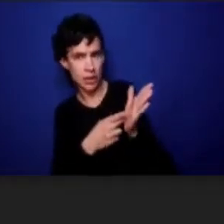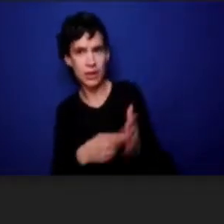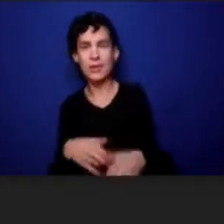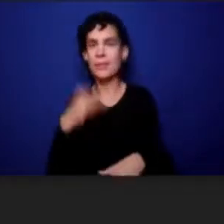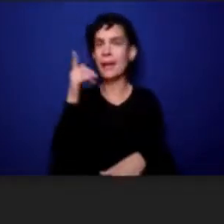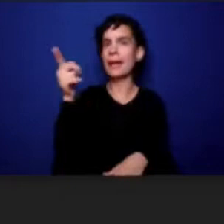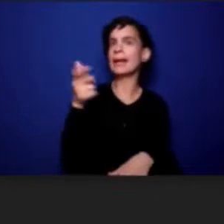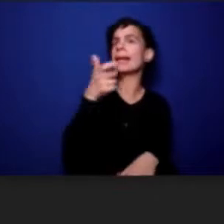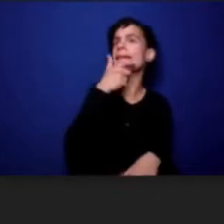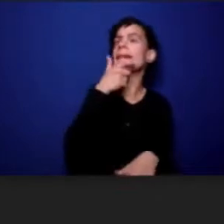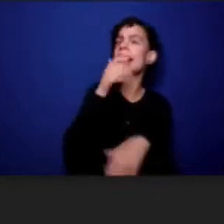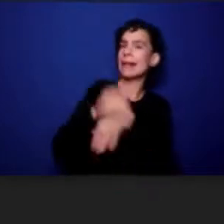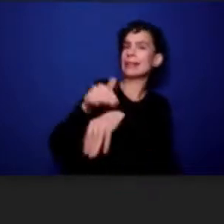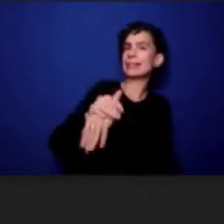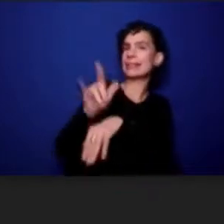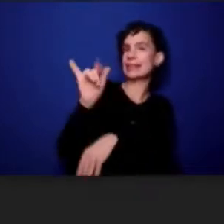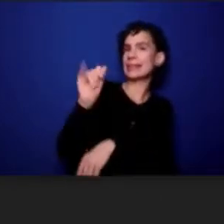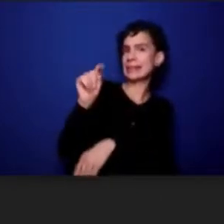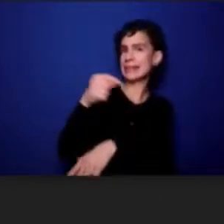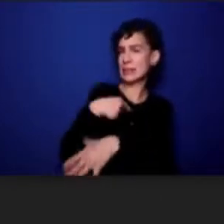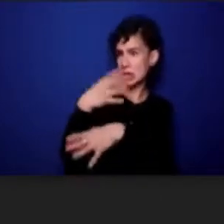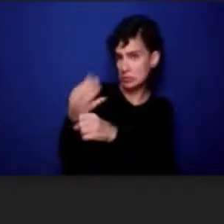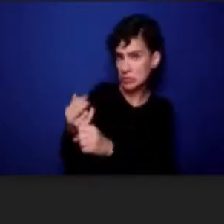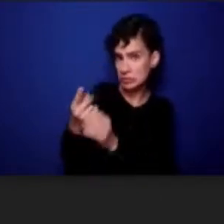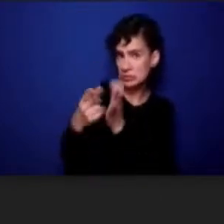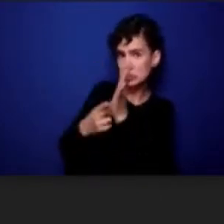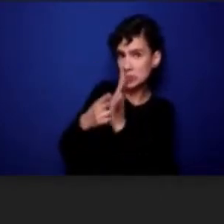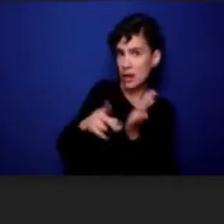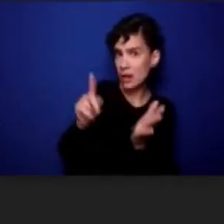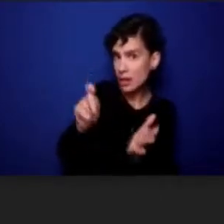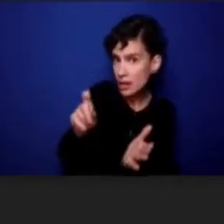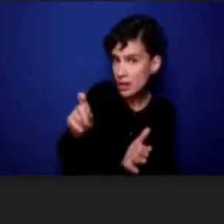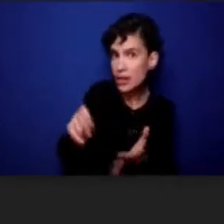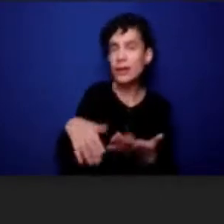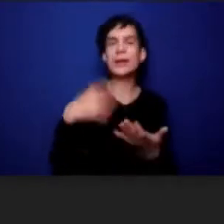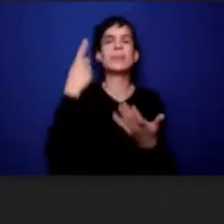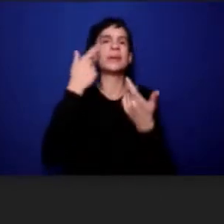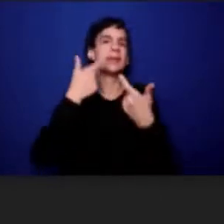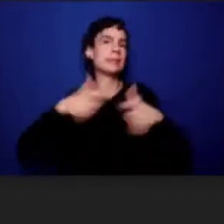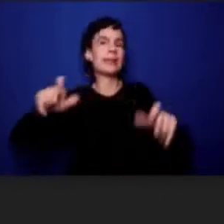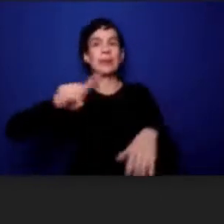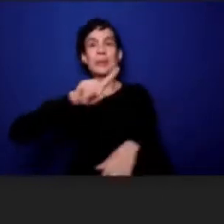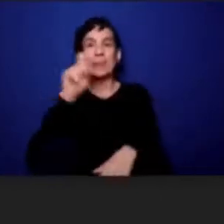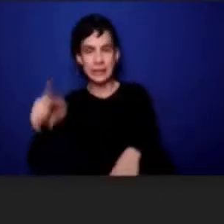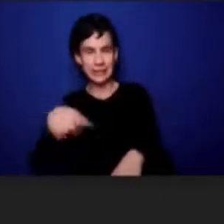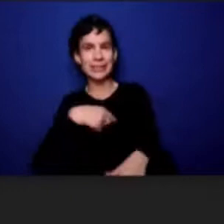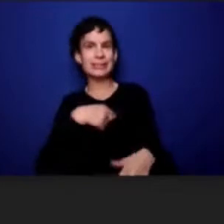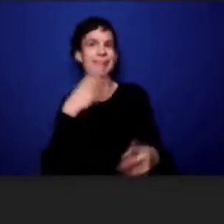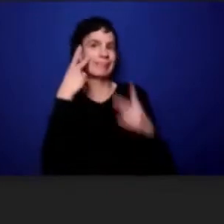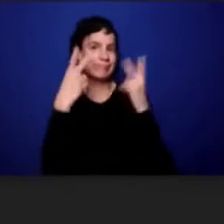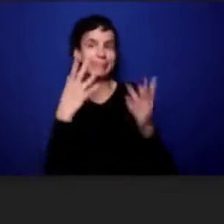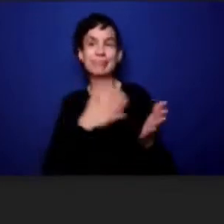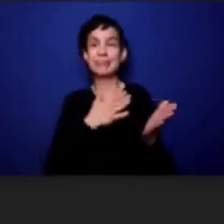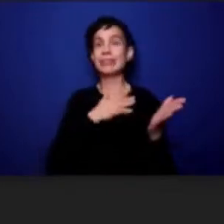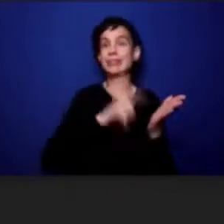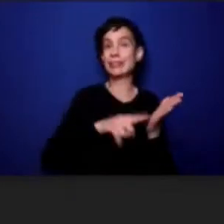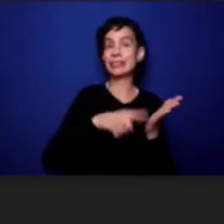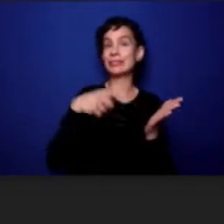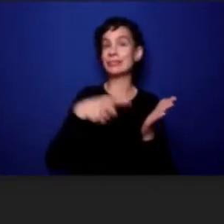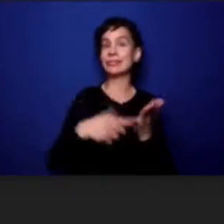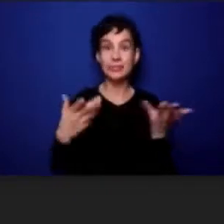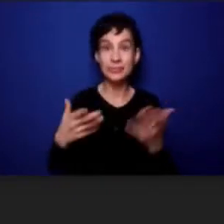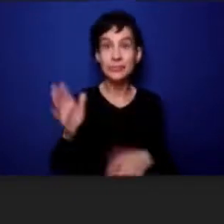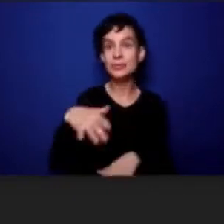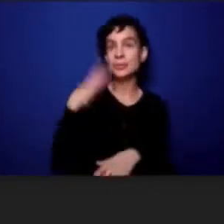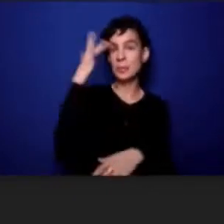literature scholars writing about this. And one of the big questions, I guess, that I tend to come across in my research is why